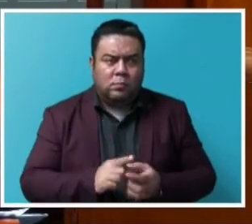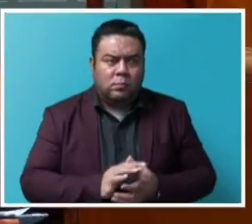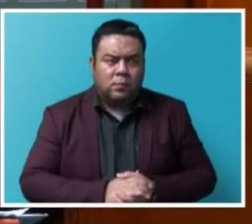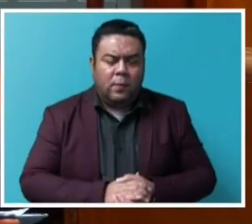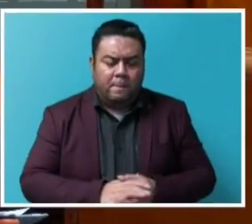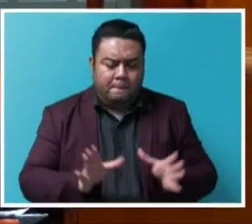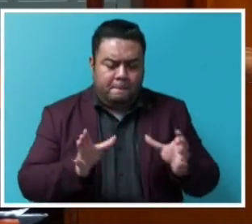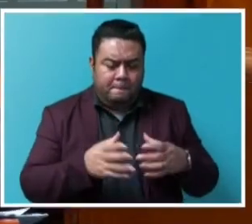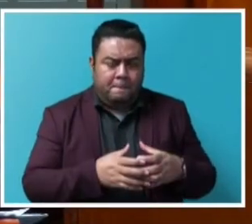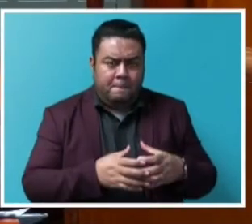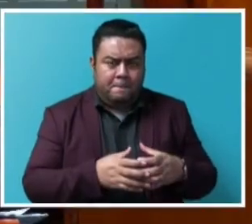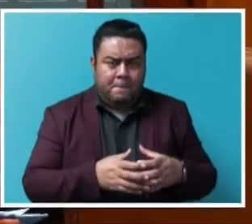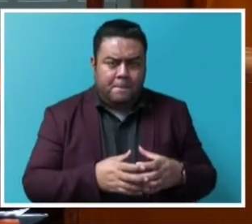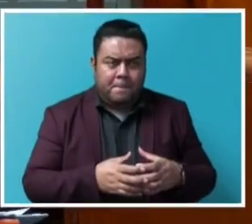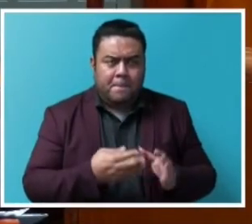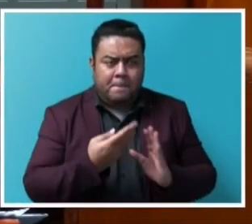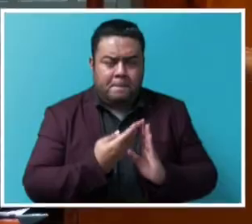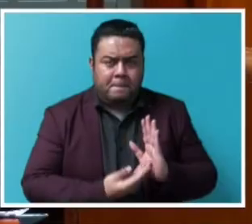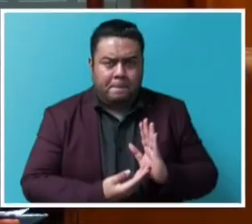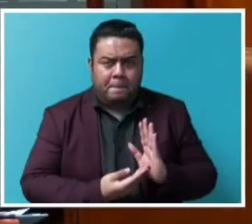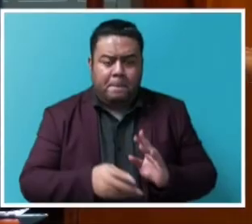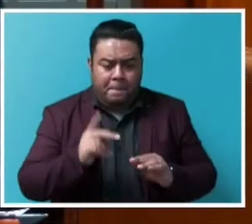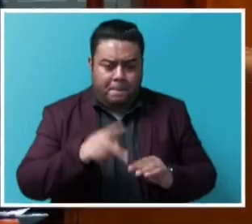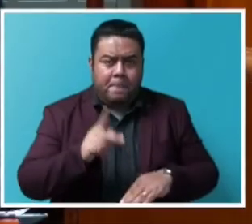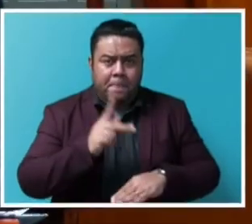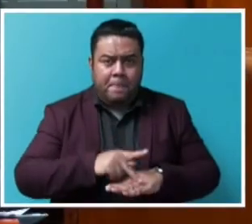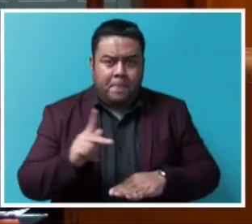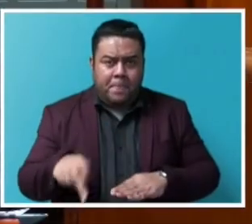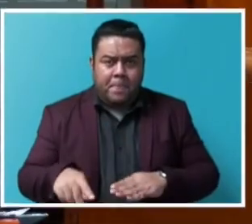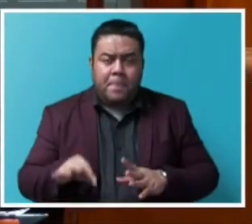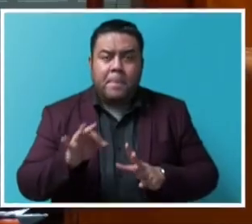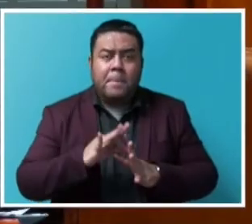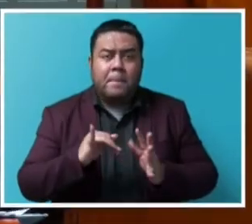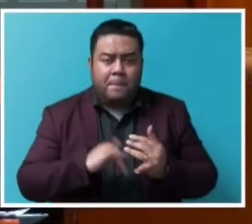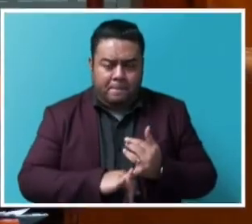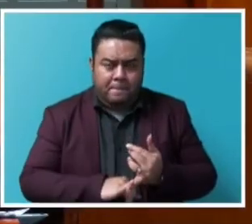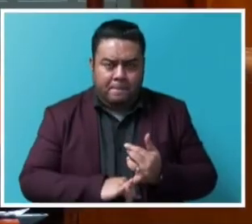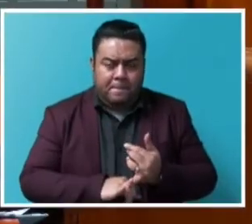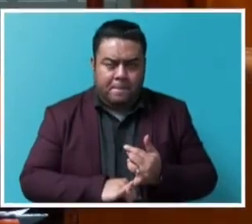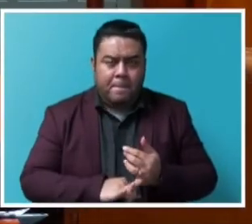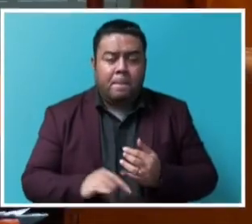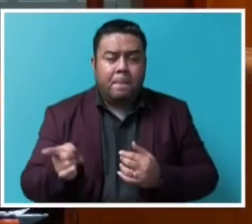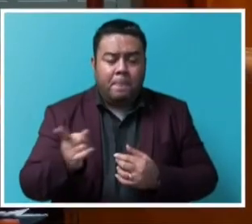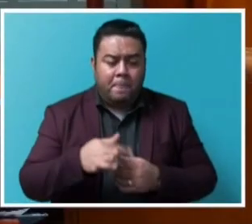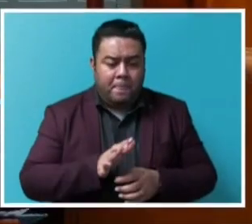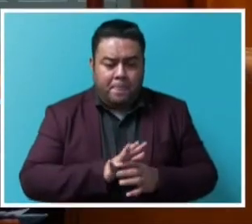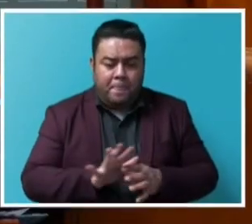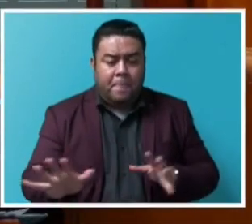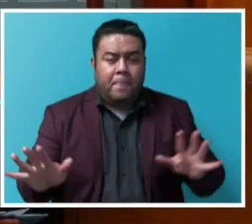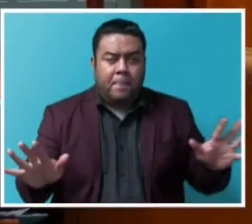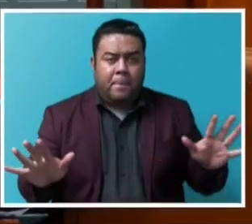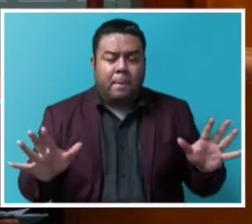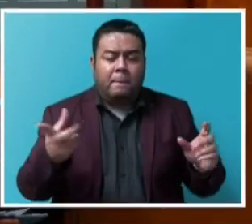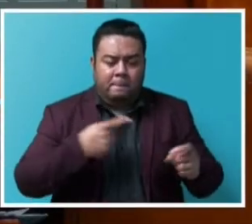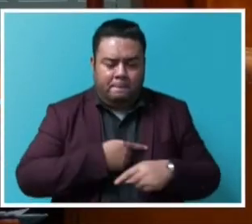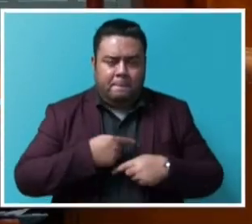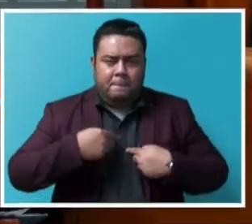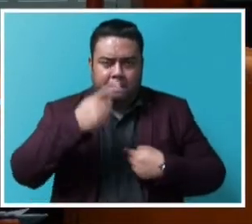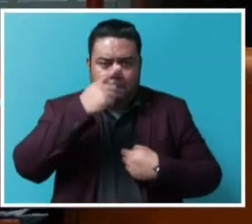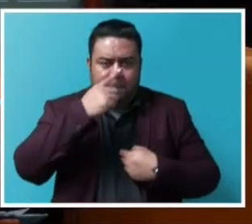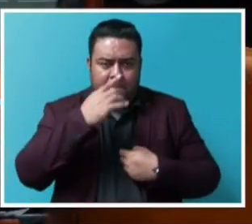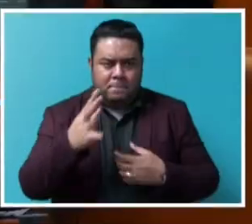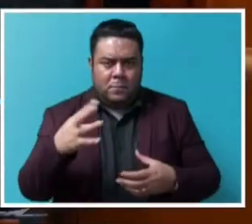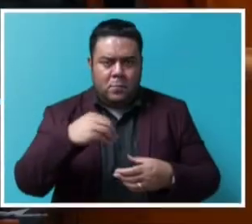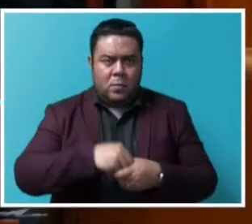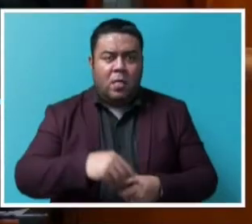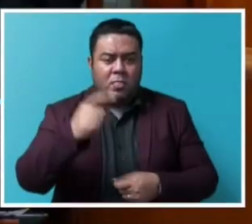group comprising this Parliament, the permanent secretaries, arms of public service, and our people.